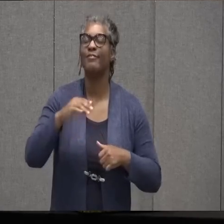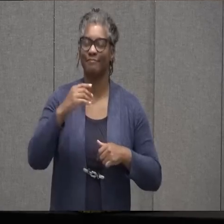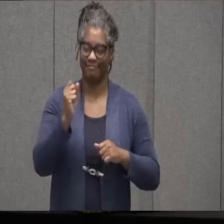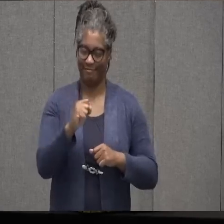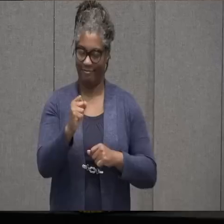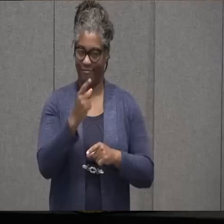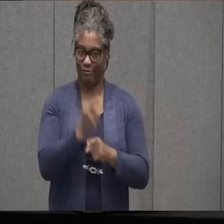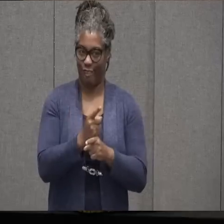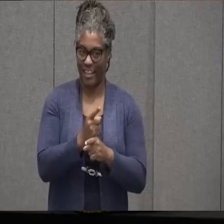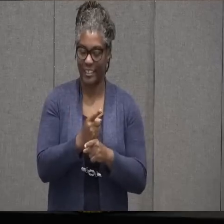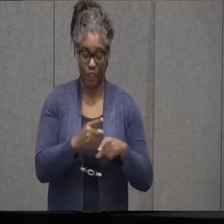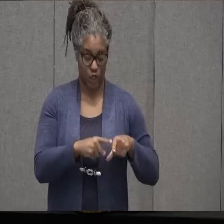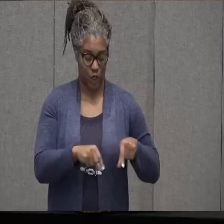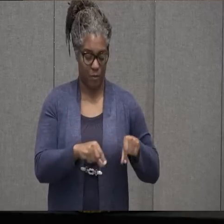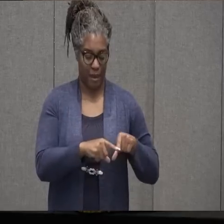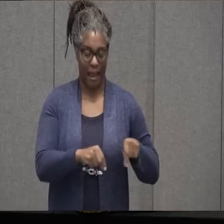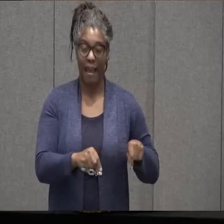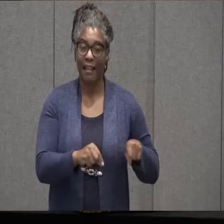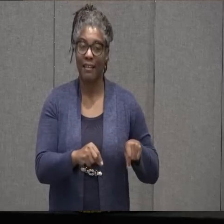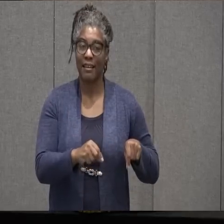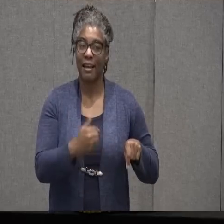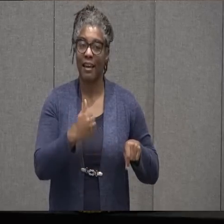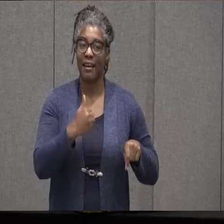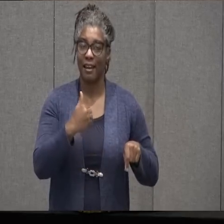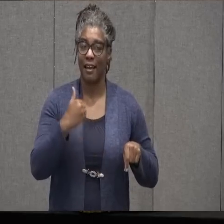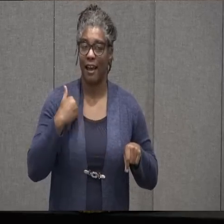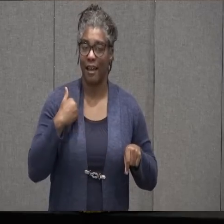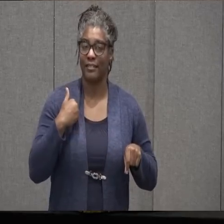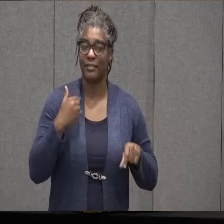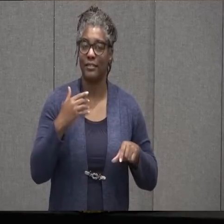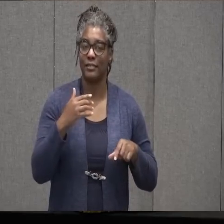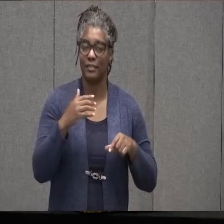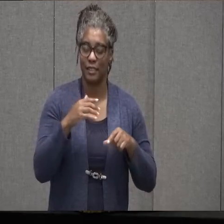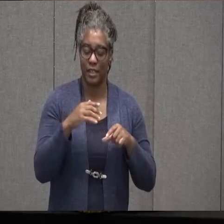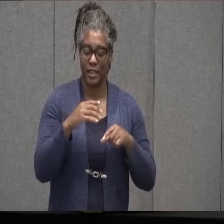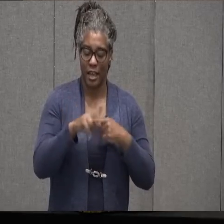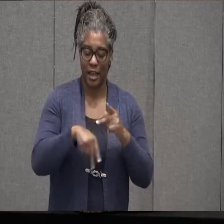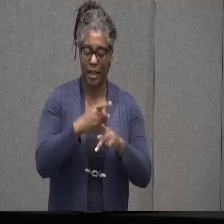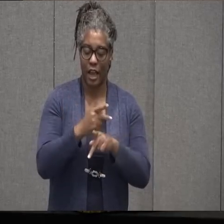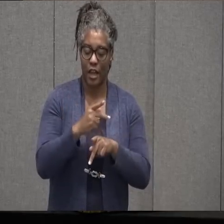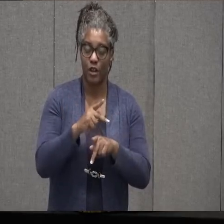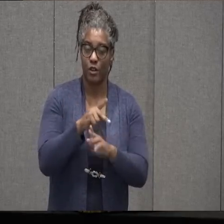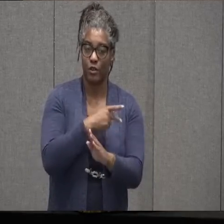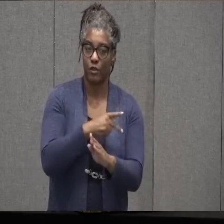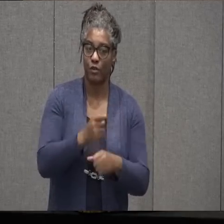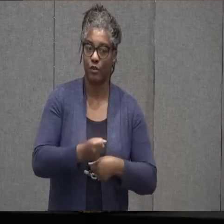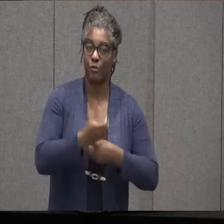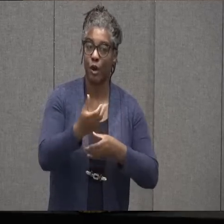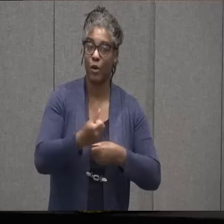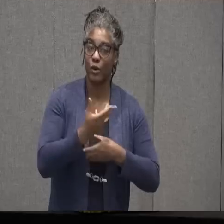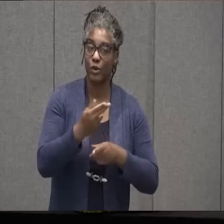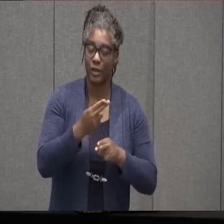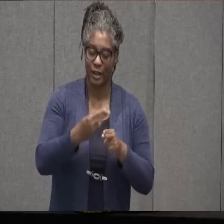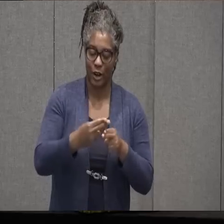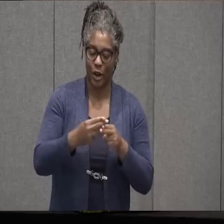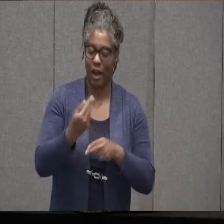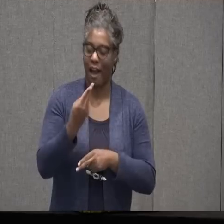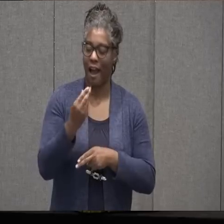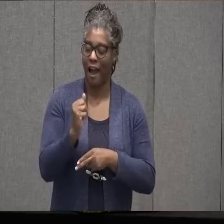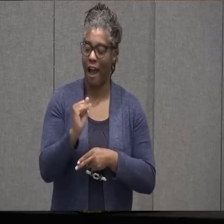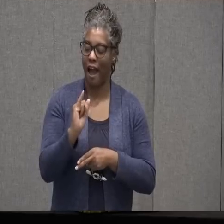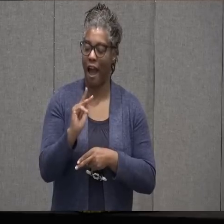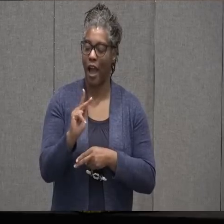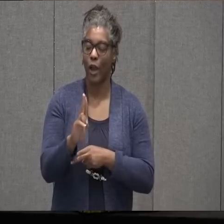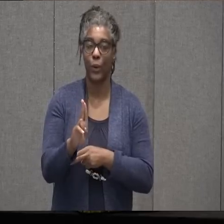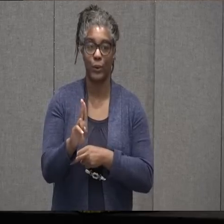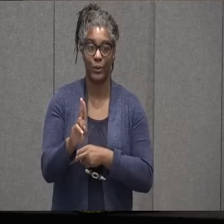a form of poetry called the haiku. And the haiku is